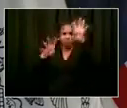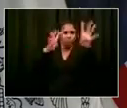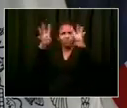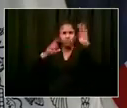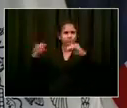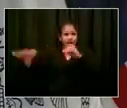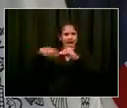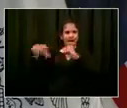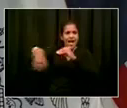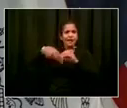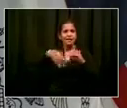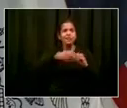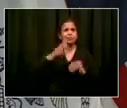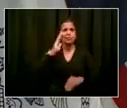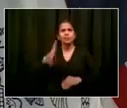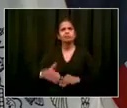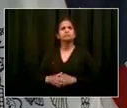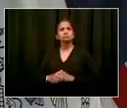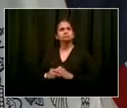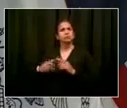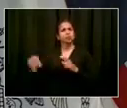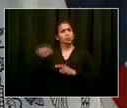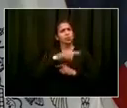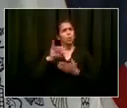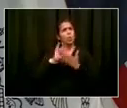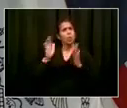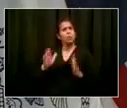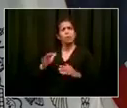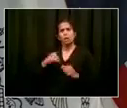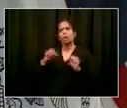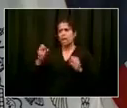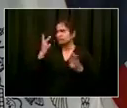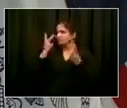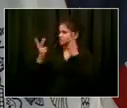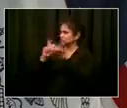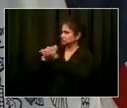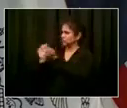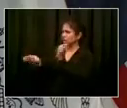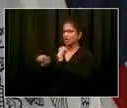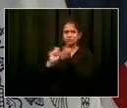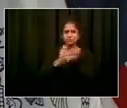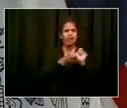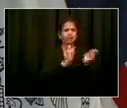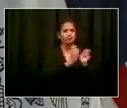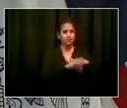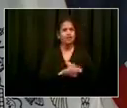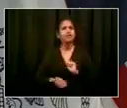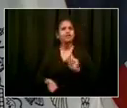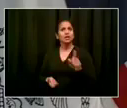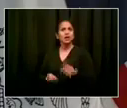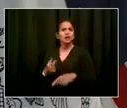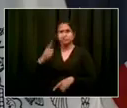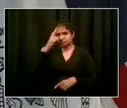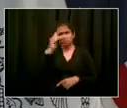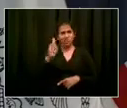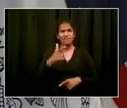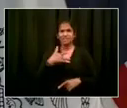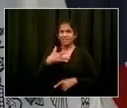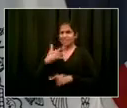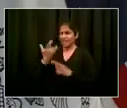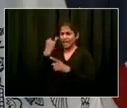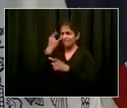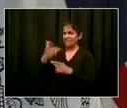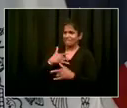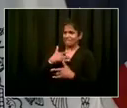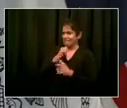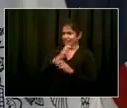course. But as a matter of how we move forward, that's what will work for New York City. Okay, everyone, first of all, just want